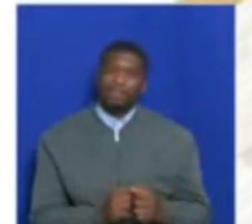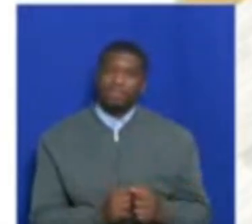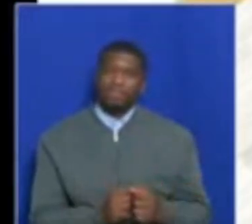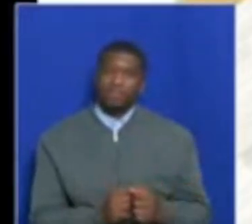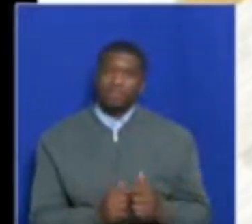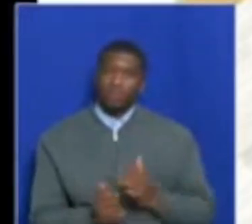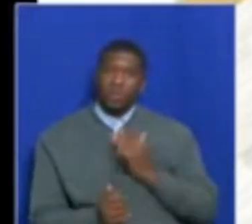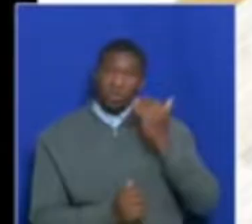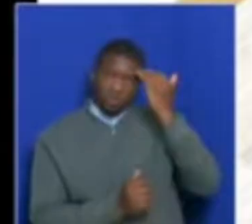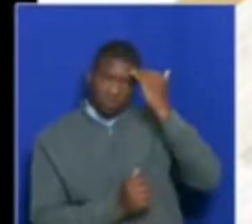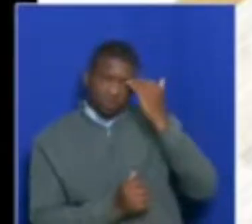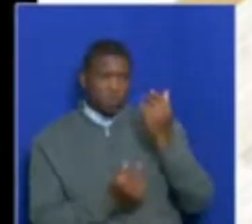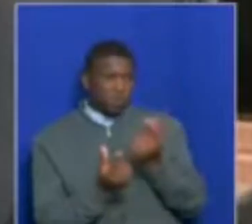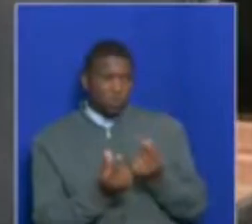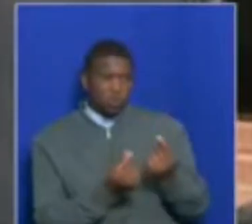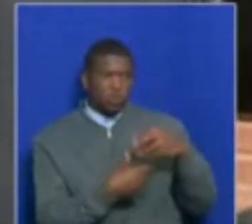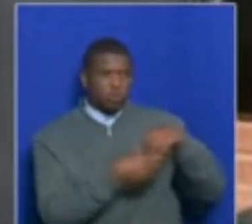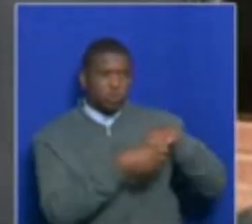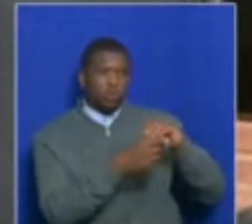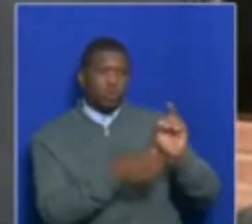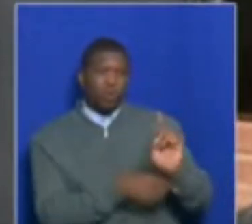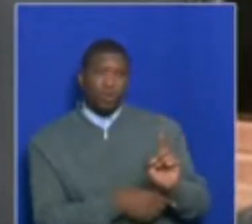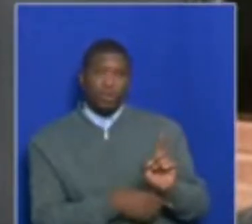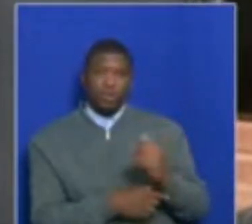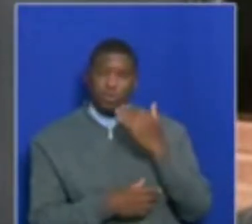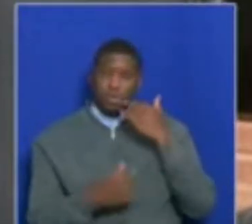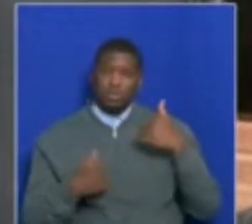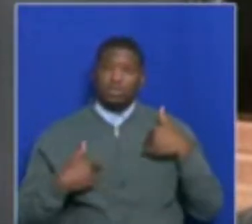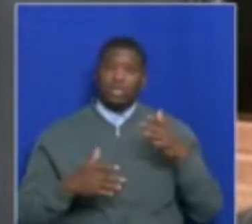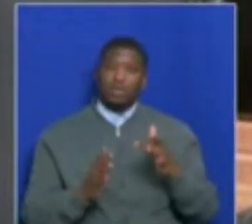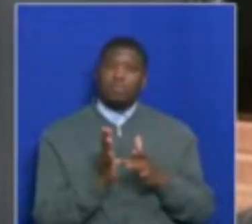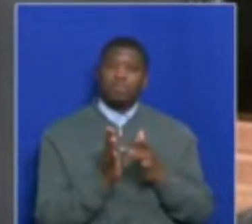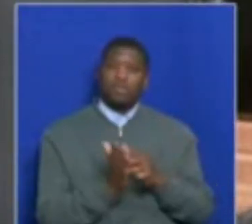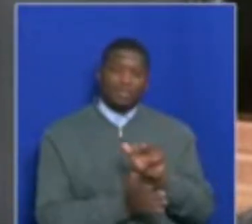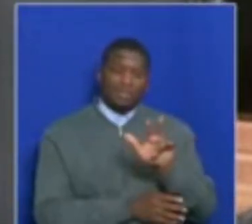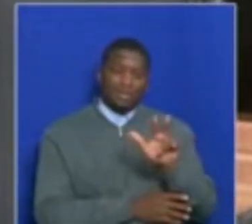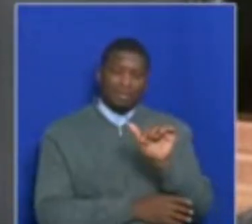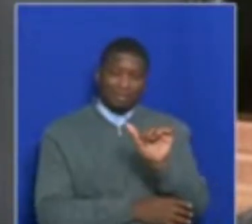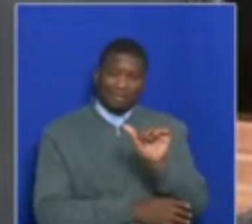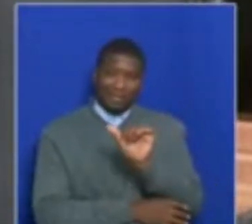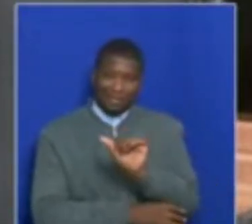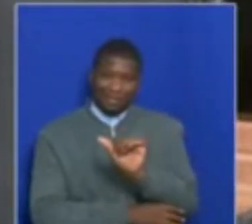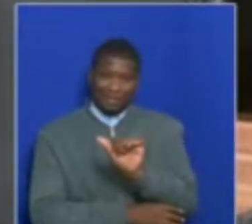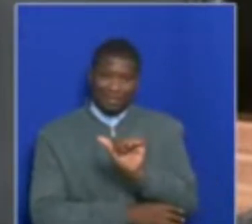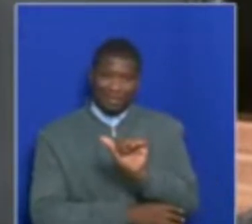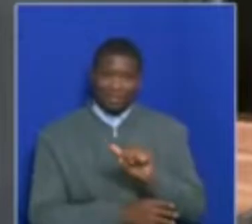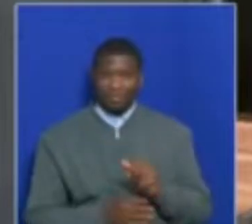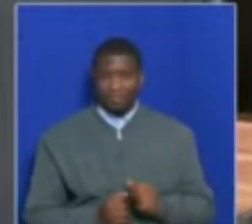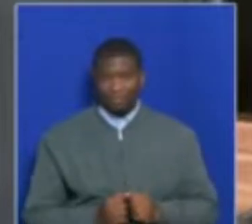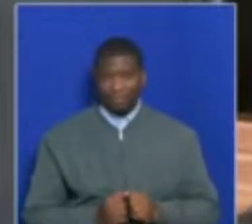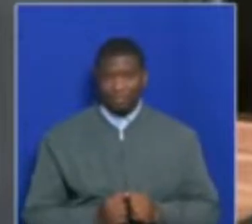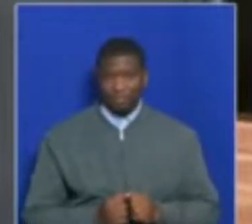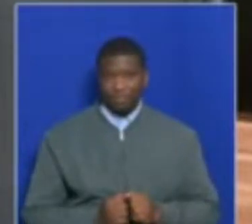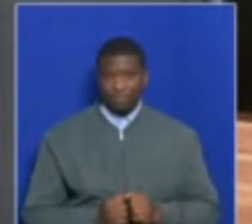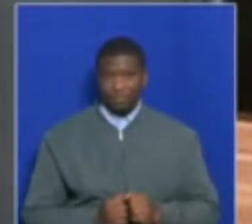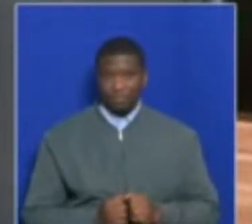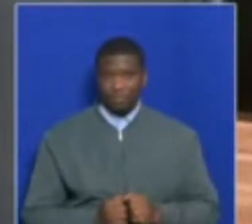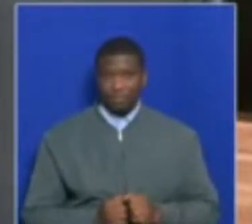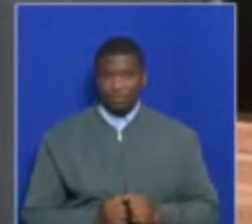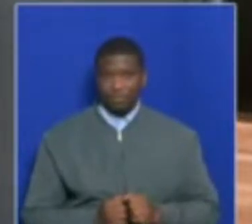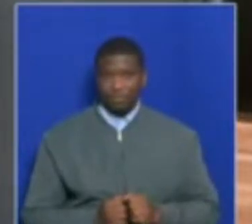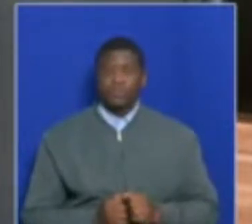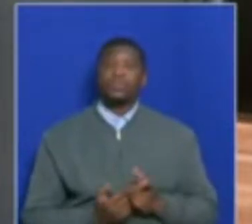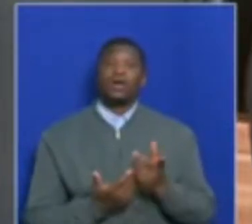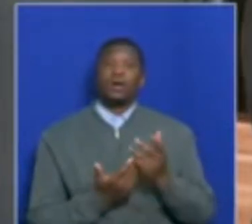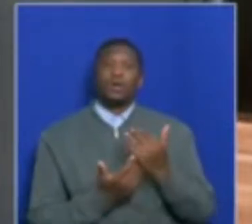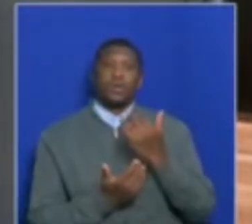If you pick up at the top of 866, Yeah. And this is the identification of